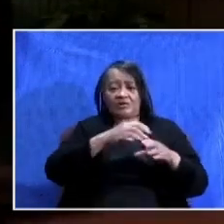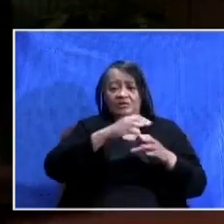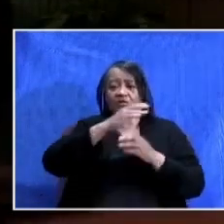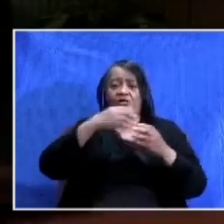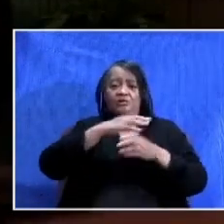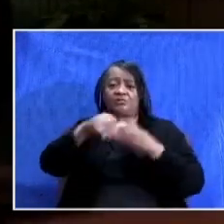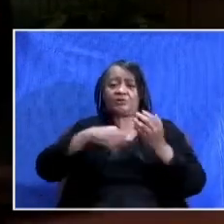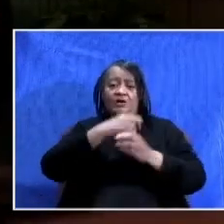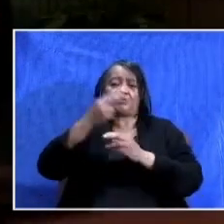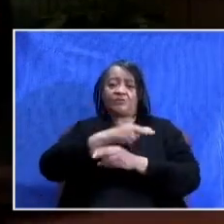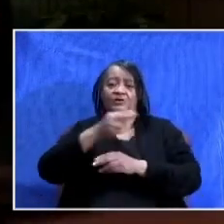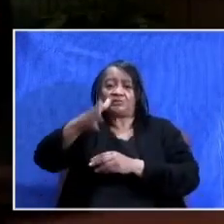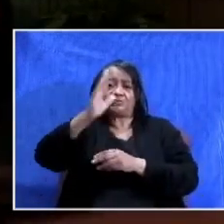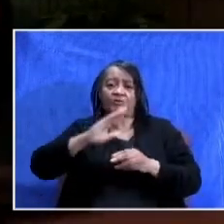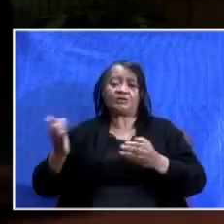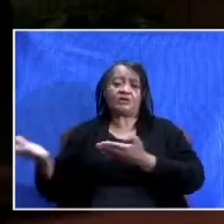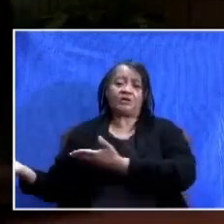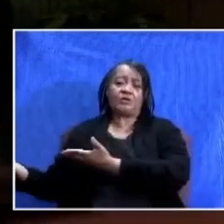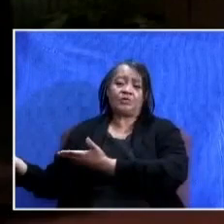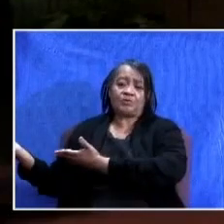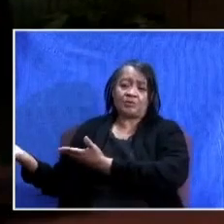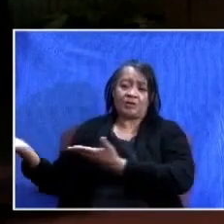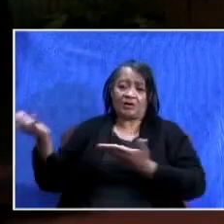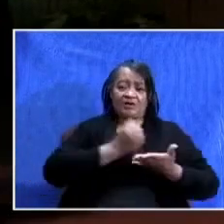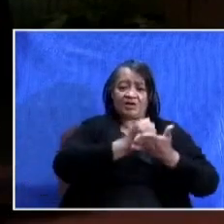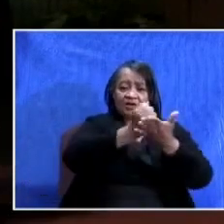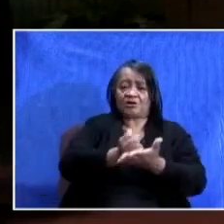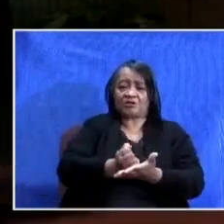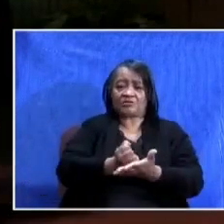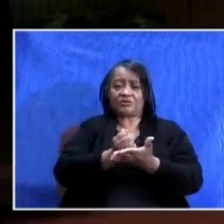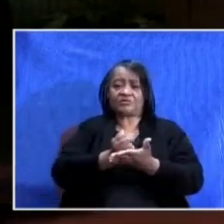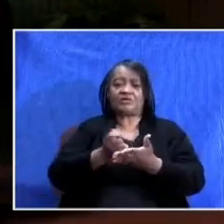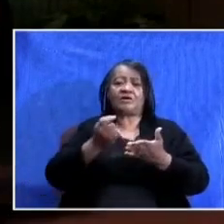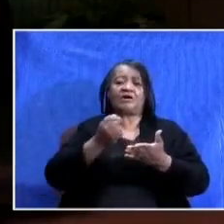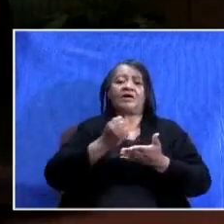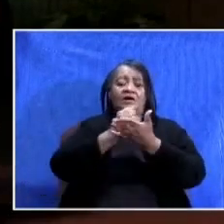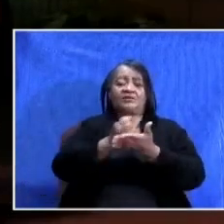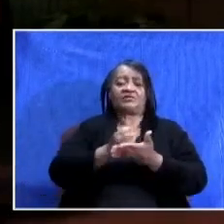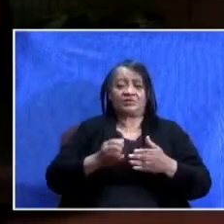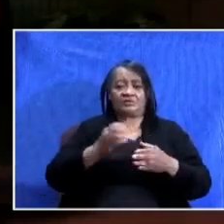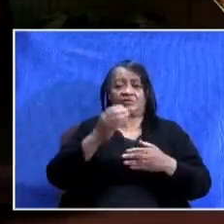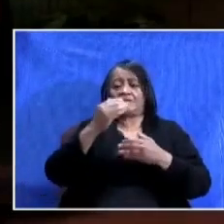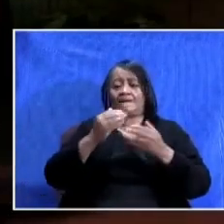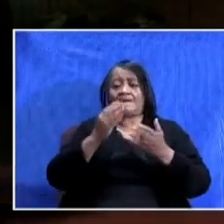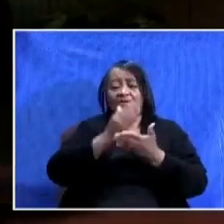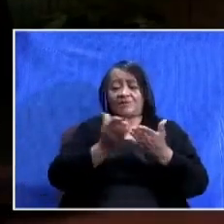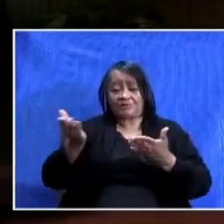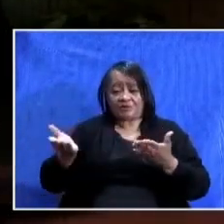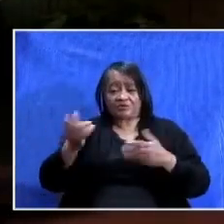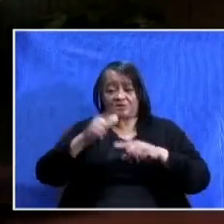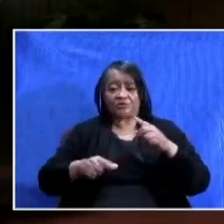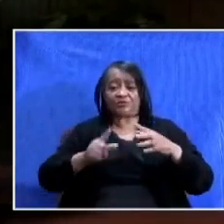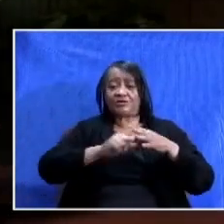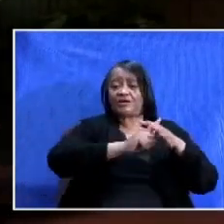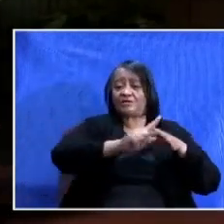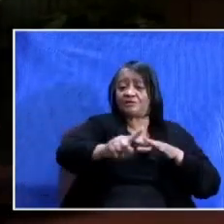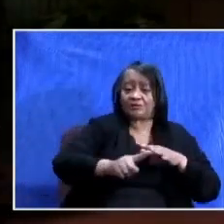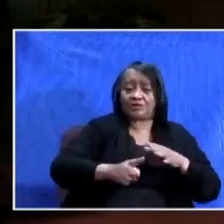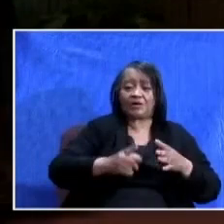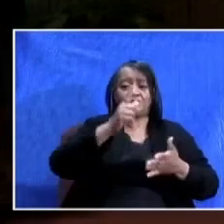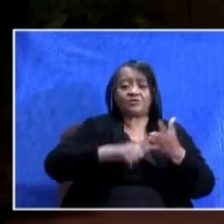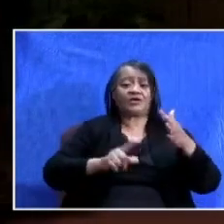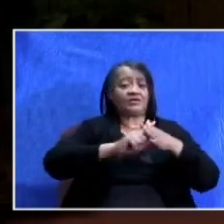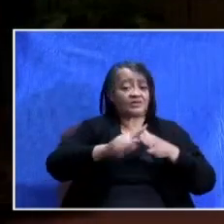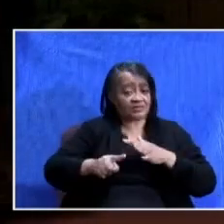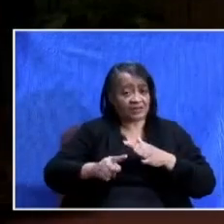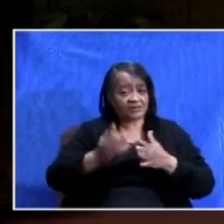history, but God brought us through, got us through. Some things in life you can't go around. You can't go